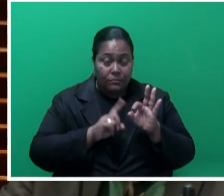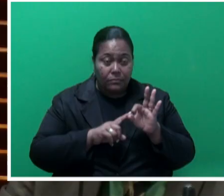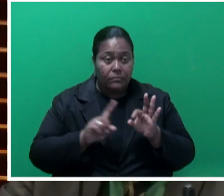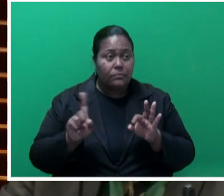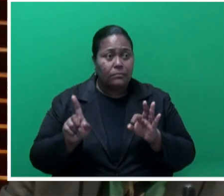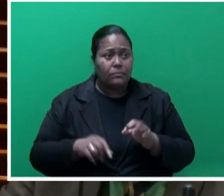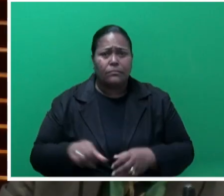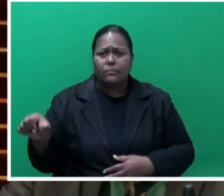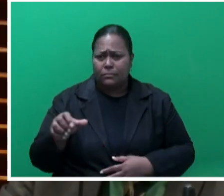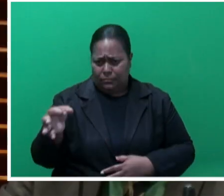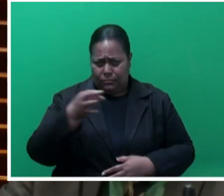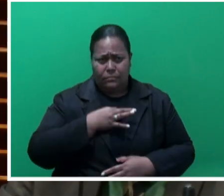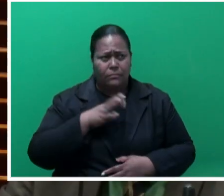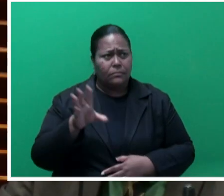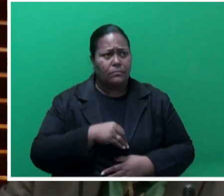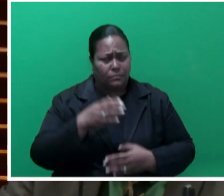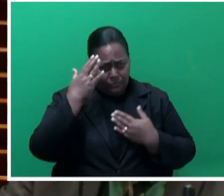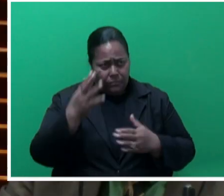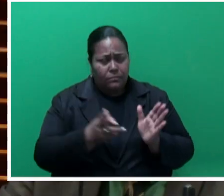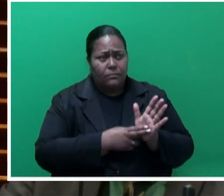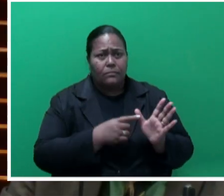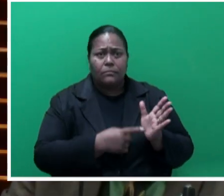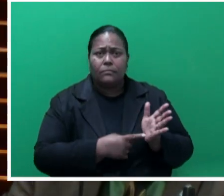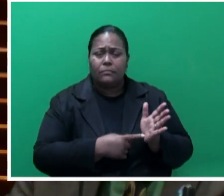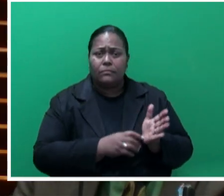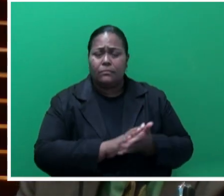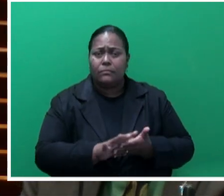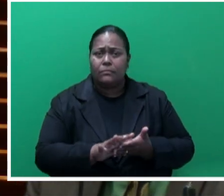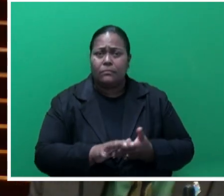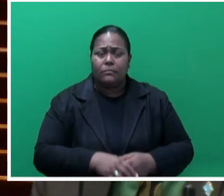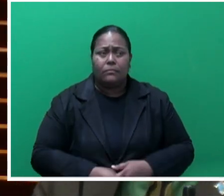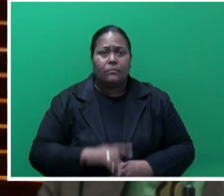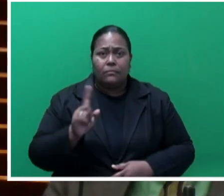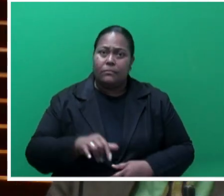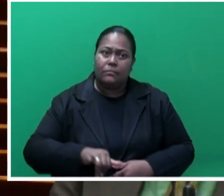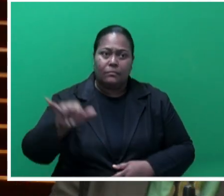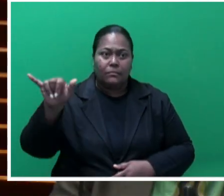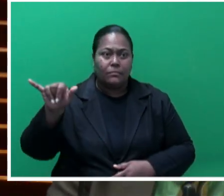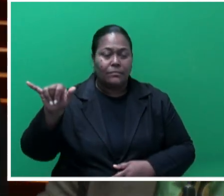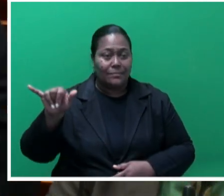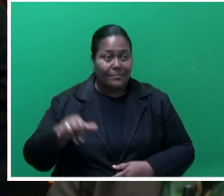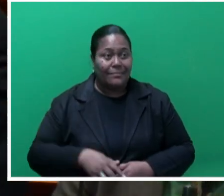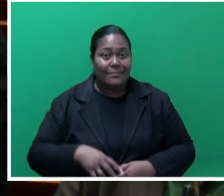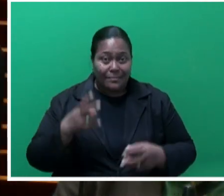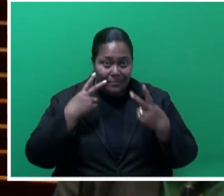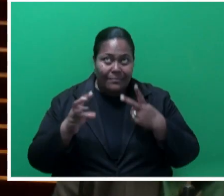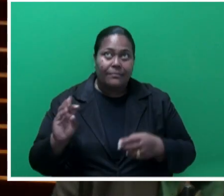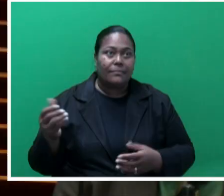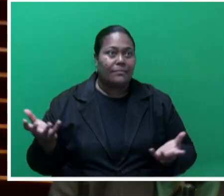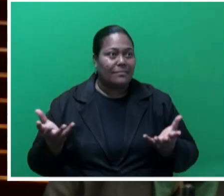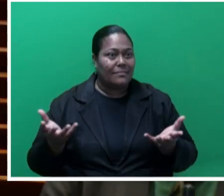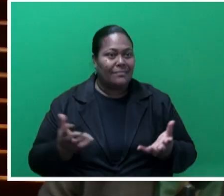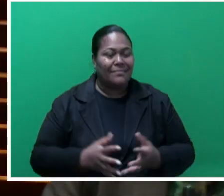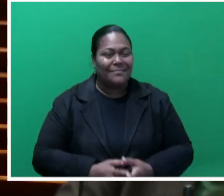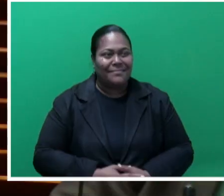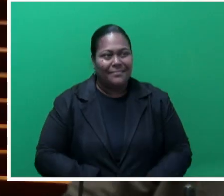supposed to be asked by the Honourable Nath, but I suppose he's gone abroad on a visit somewhere.